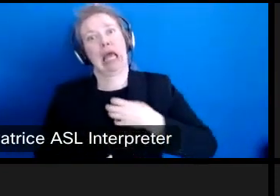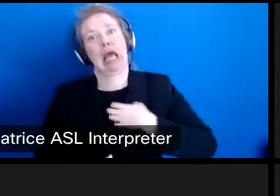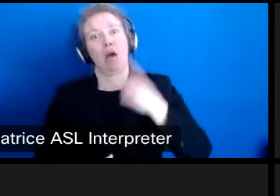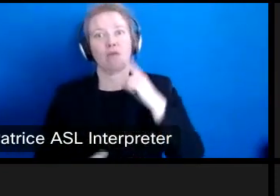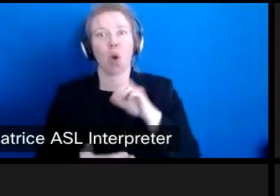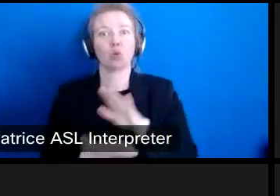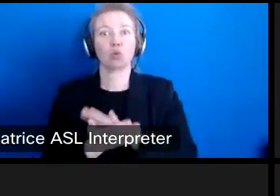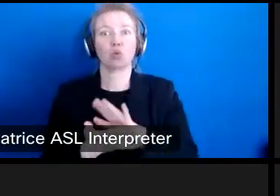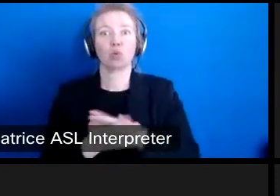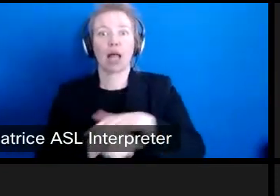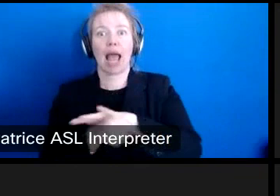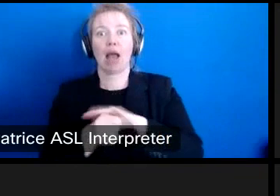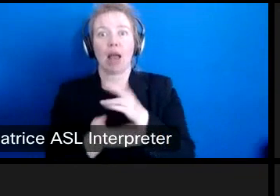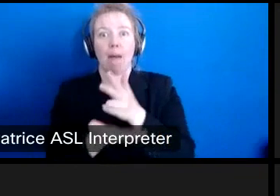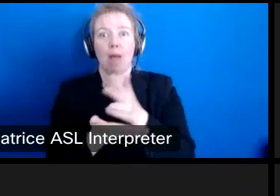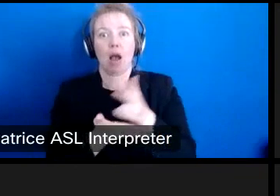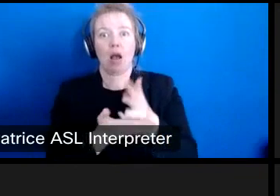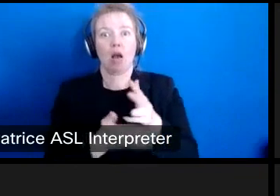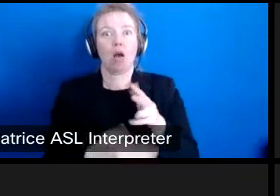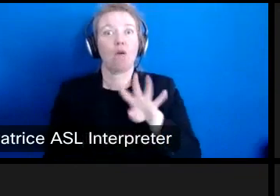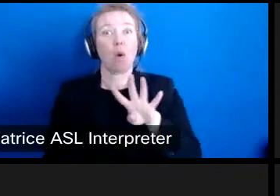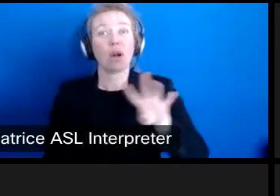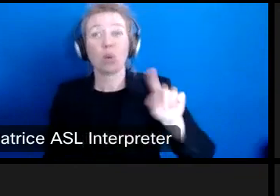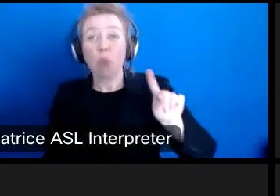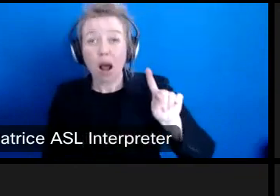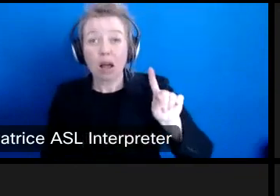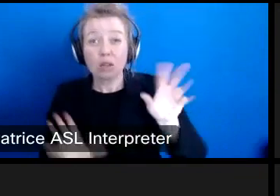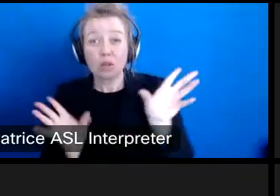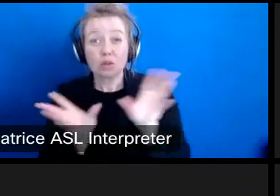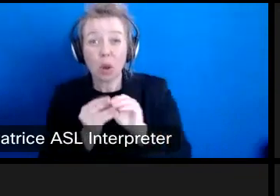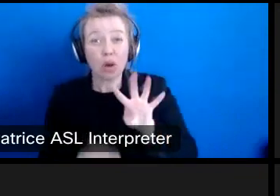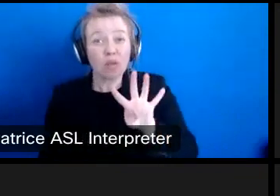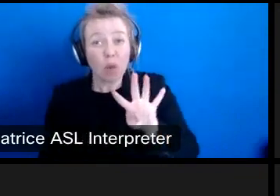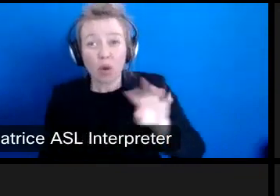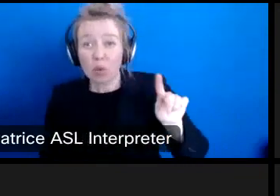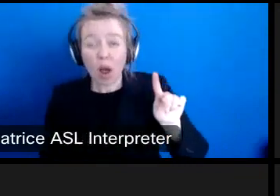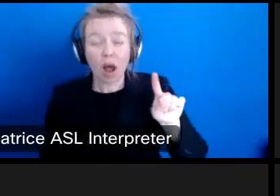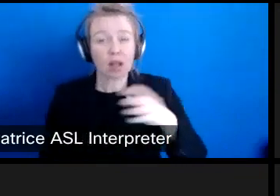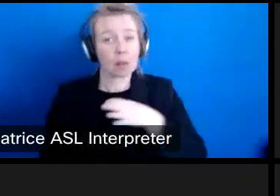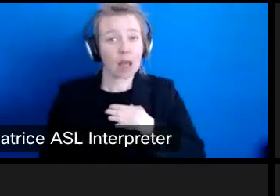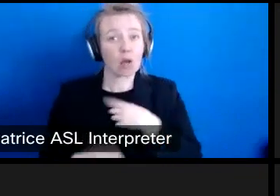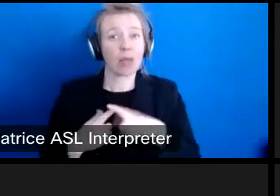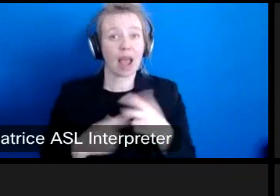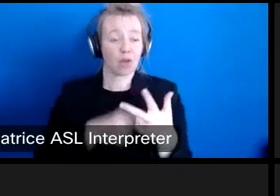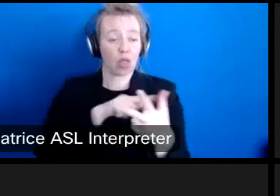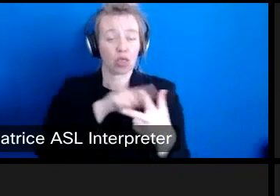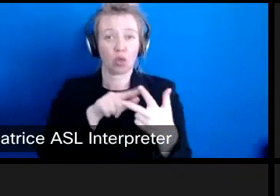parking permits were dished out in our area. We have 3 schools in a very small